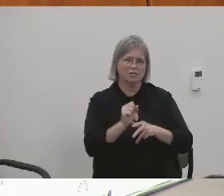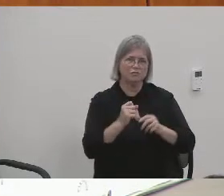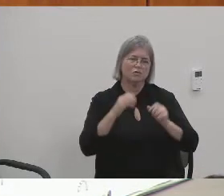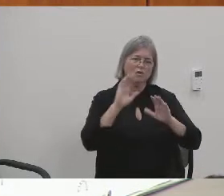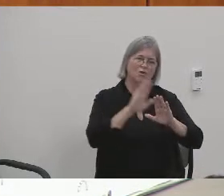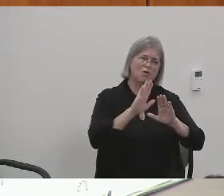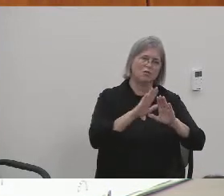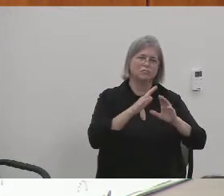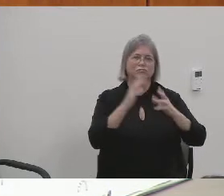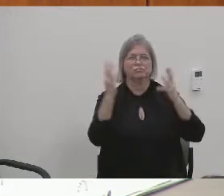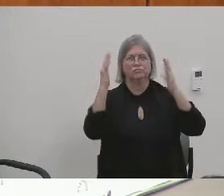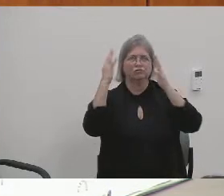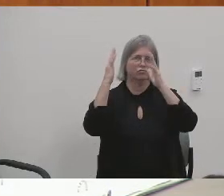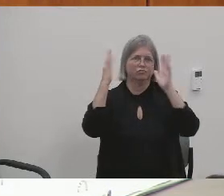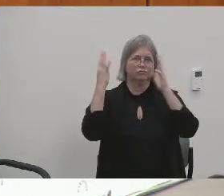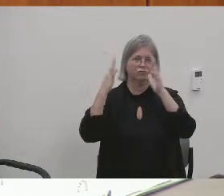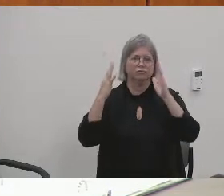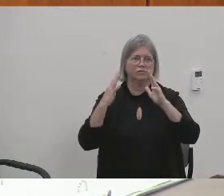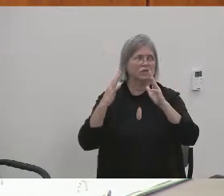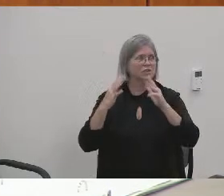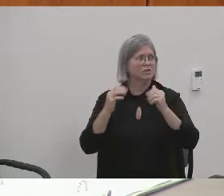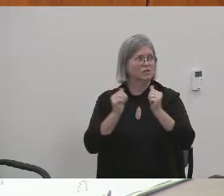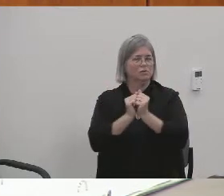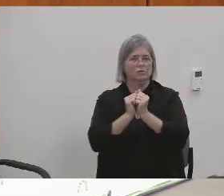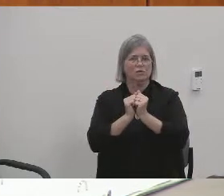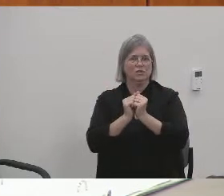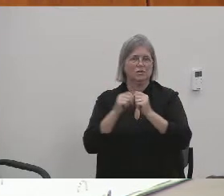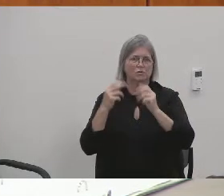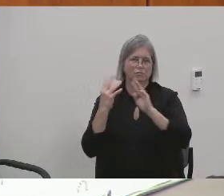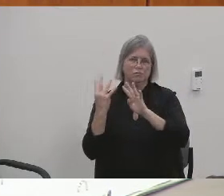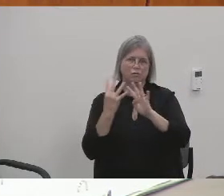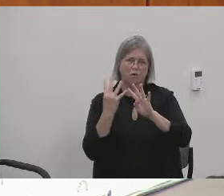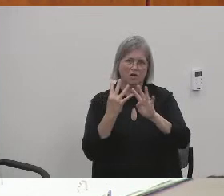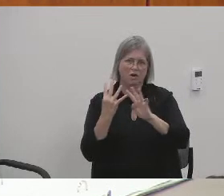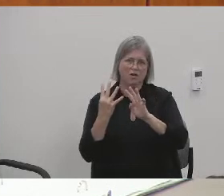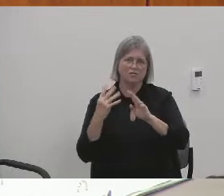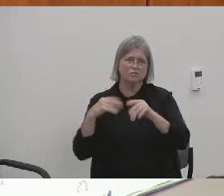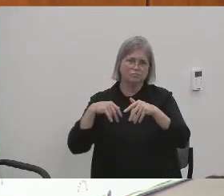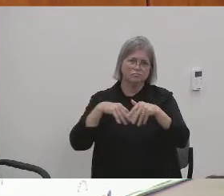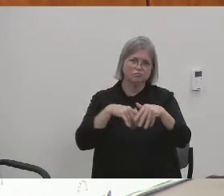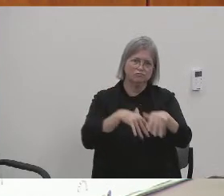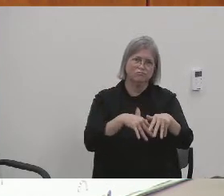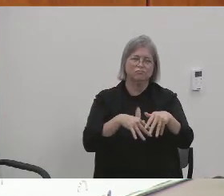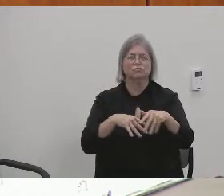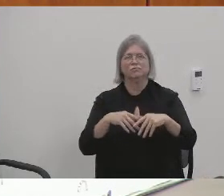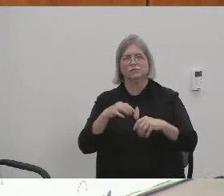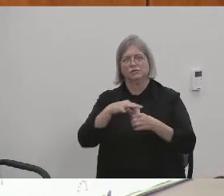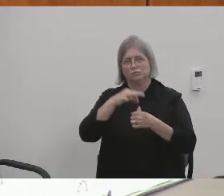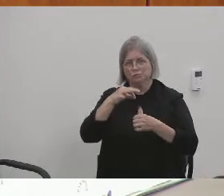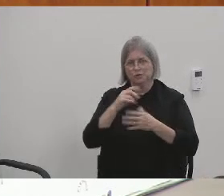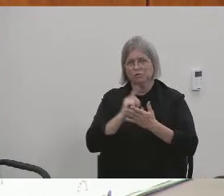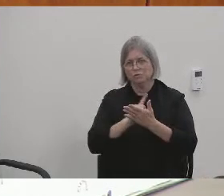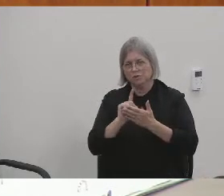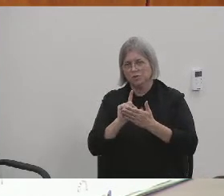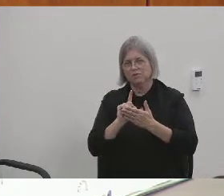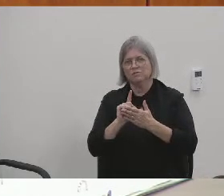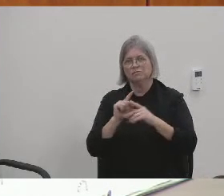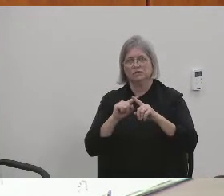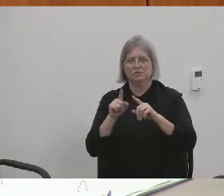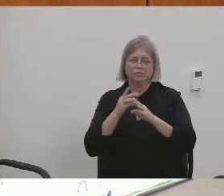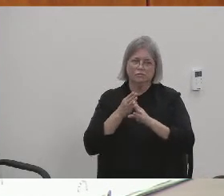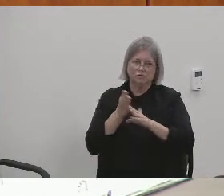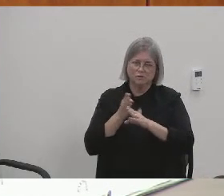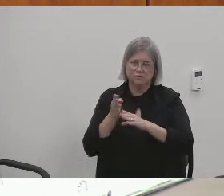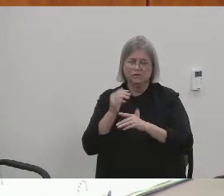support. Along with parade, students participated in Spirit Week, dressing up as different themes each day, such